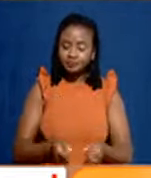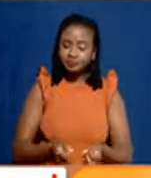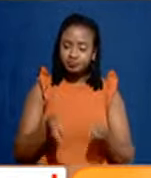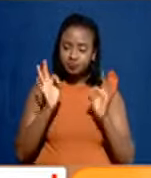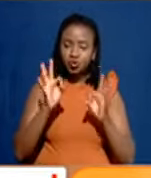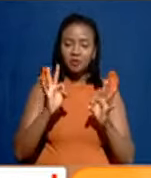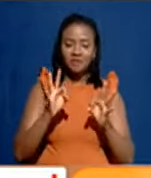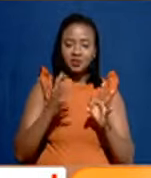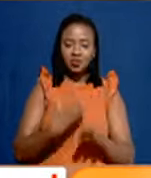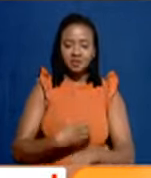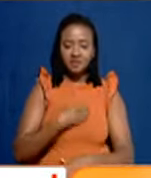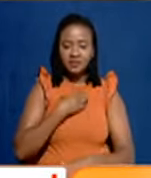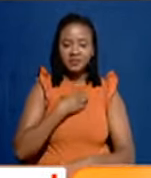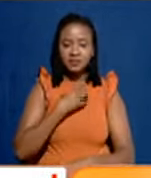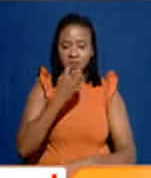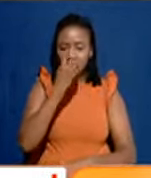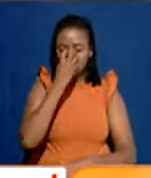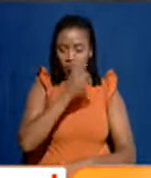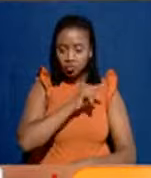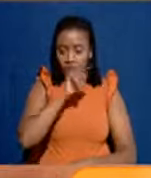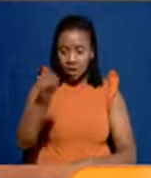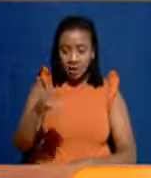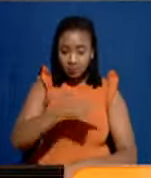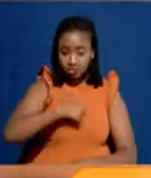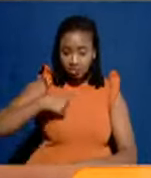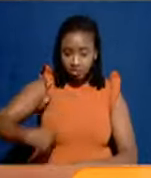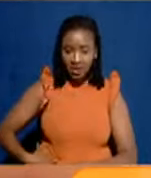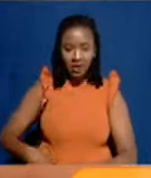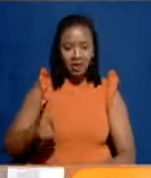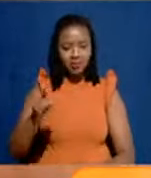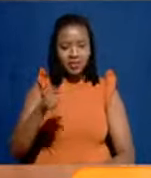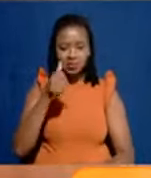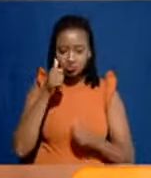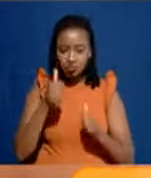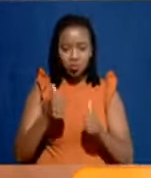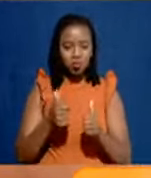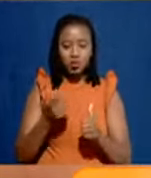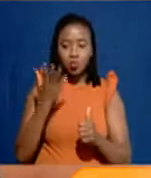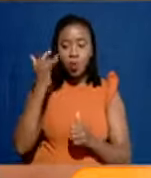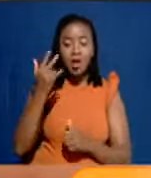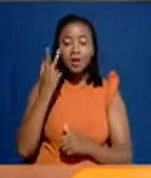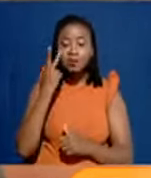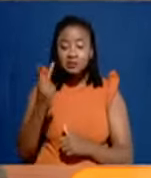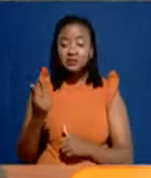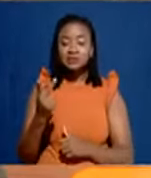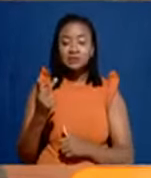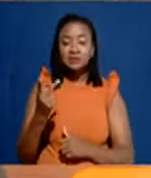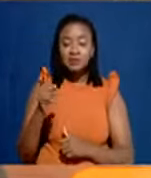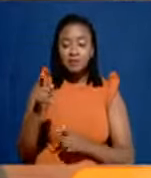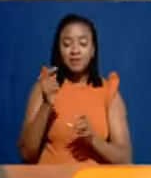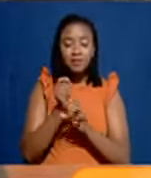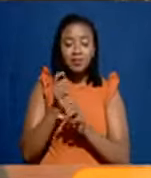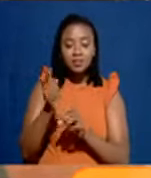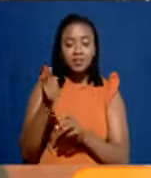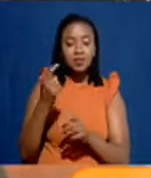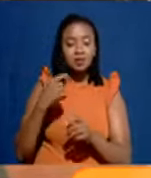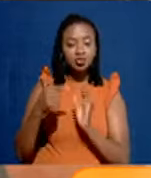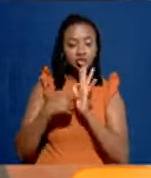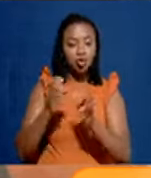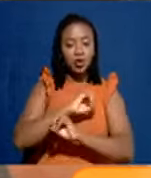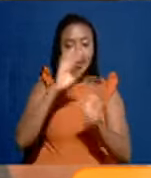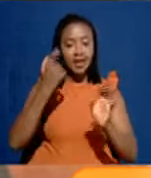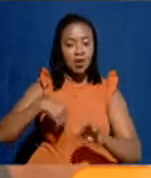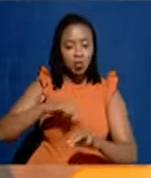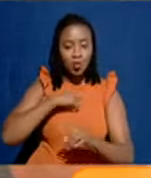to China really sends a strong signal that we consider China to be an important partner. We consider China to